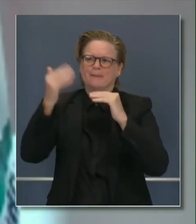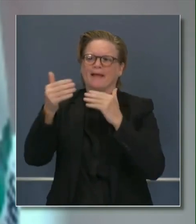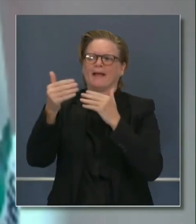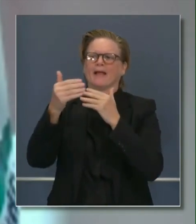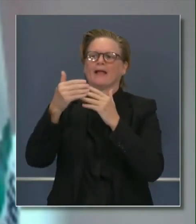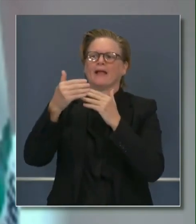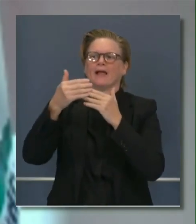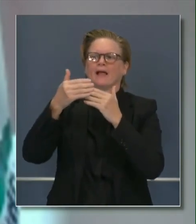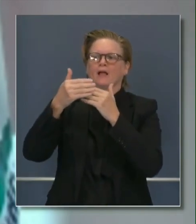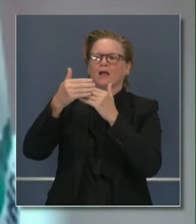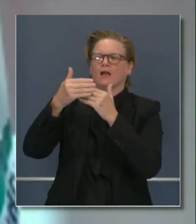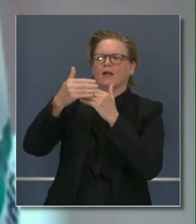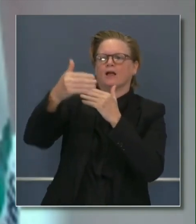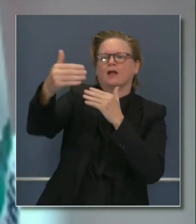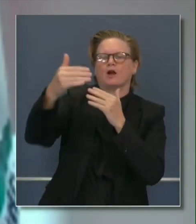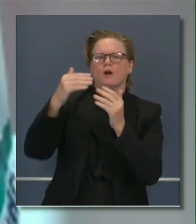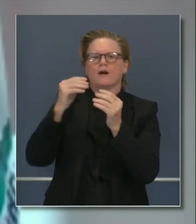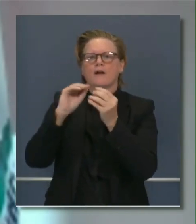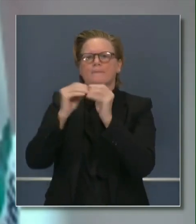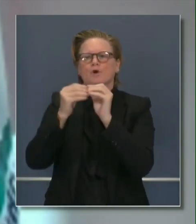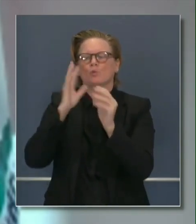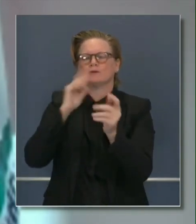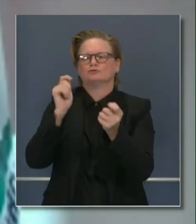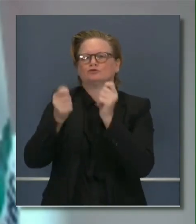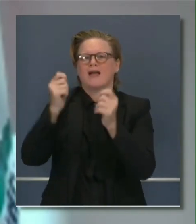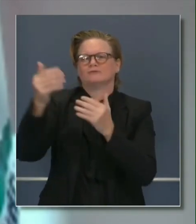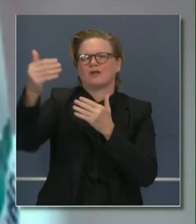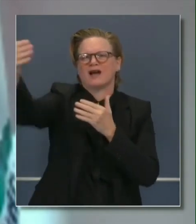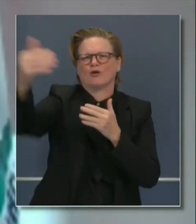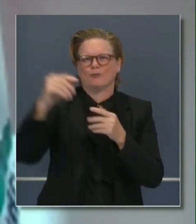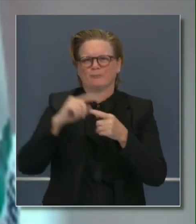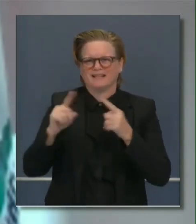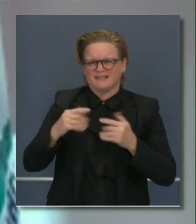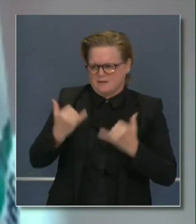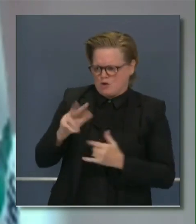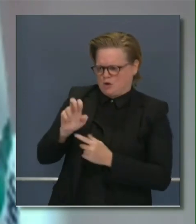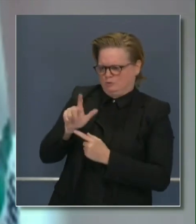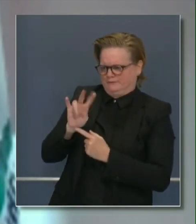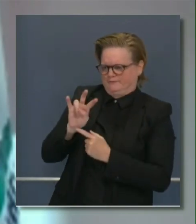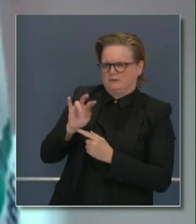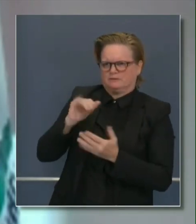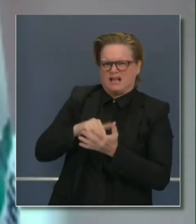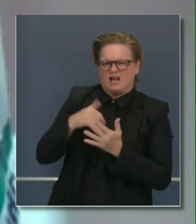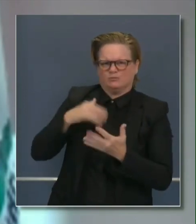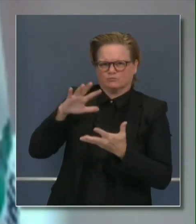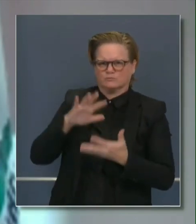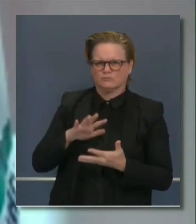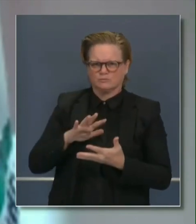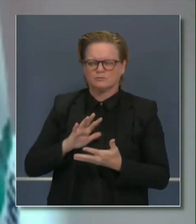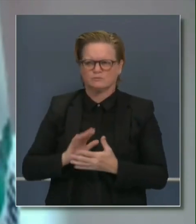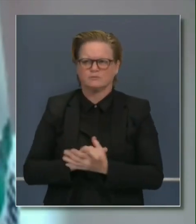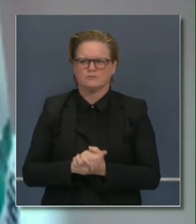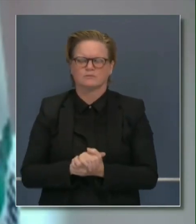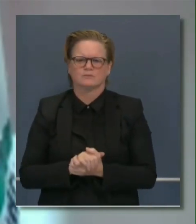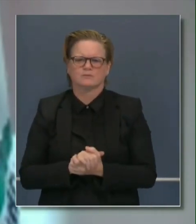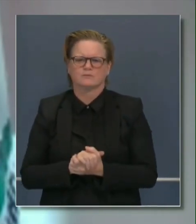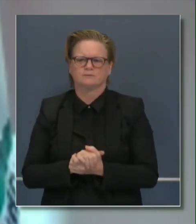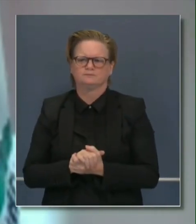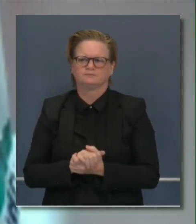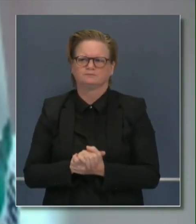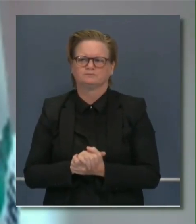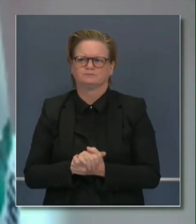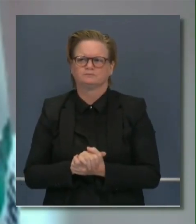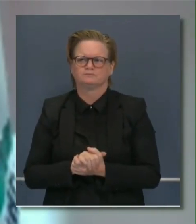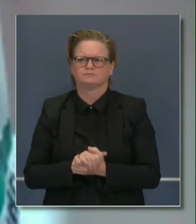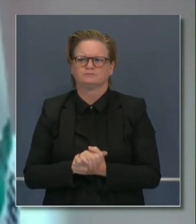and transition throughout the weeks to come. But we expect to be hearing from our Operation Warp Speed partners at